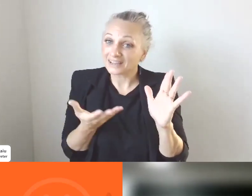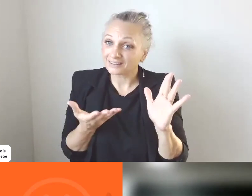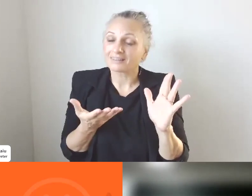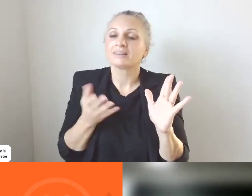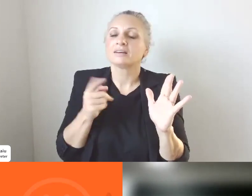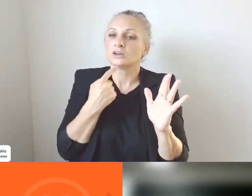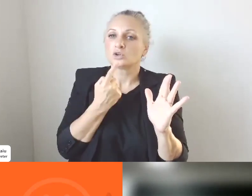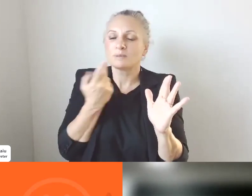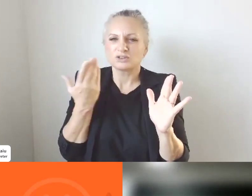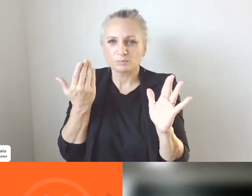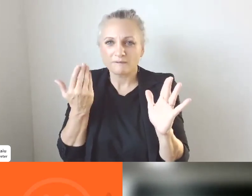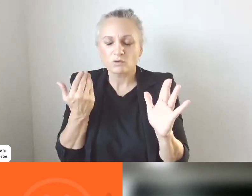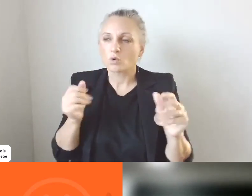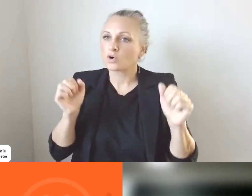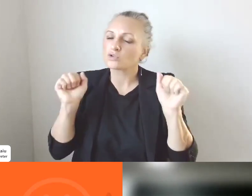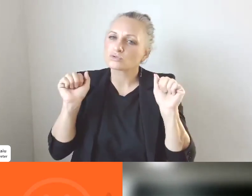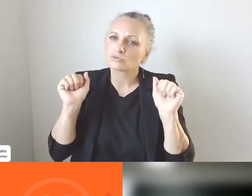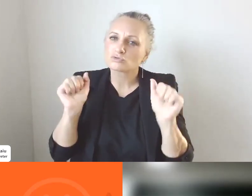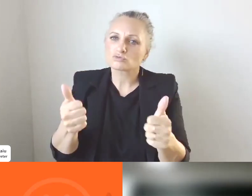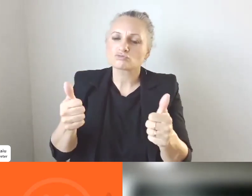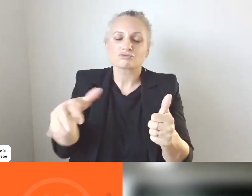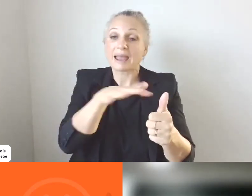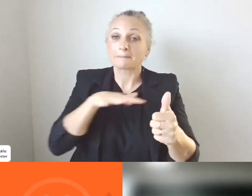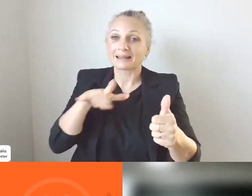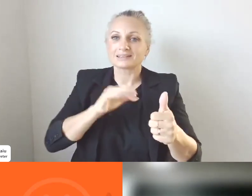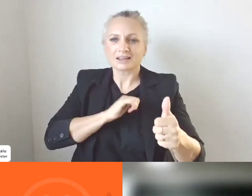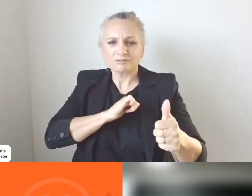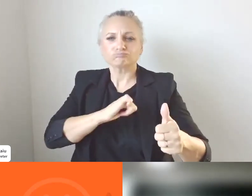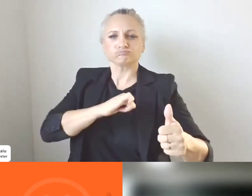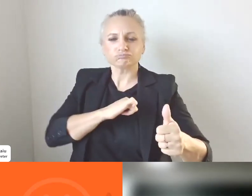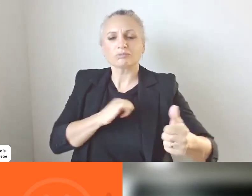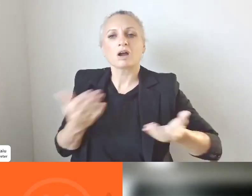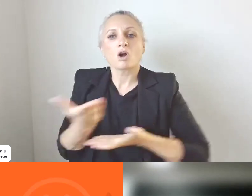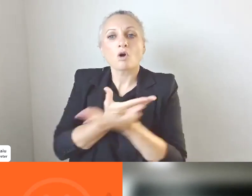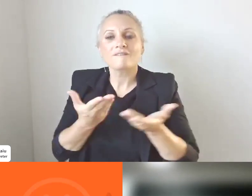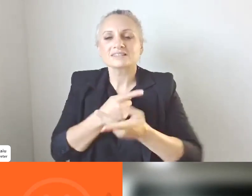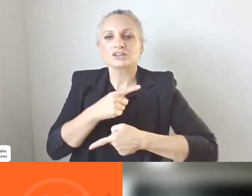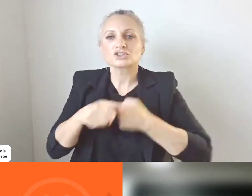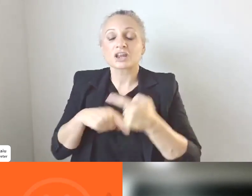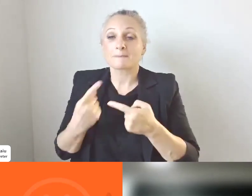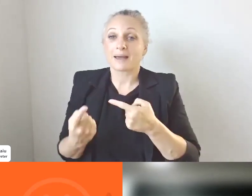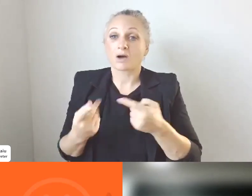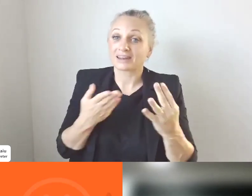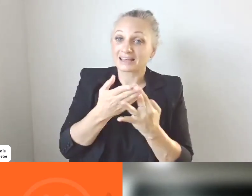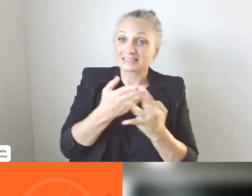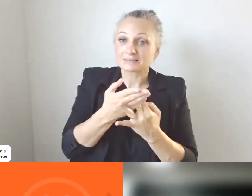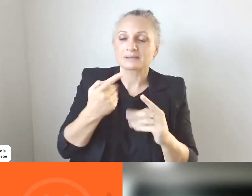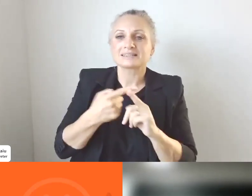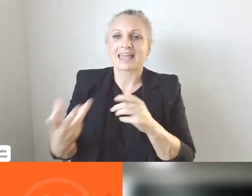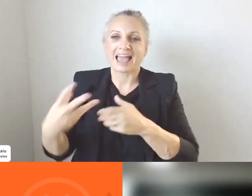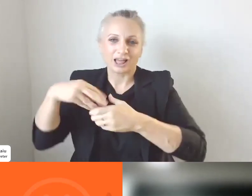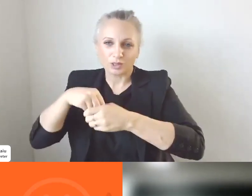those courageous conversations about accessibility and inclusion, and that's why Whaikaha is